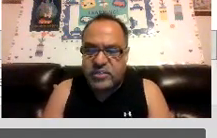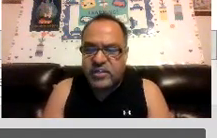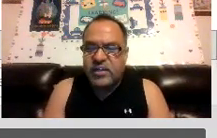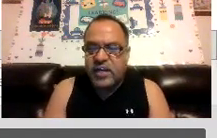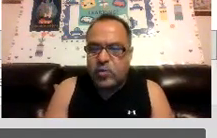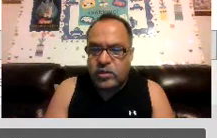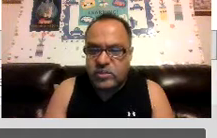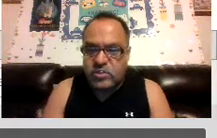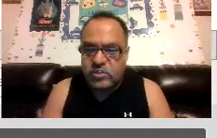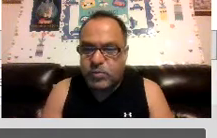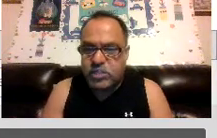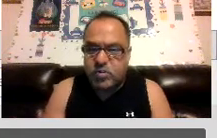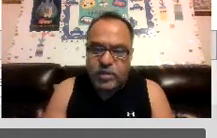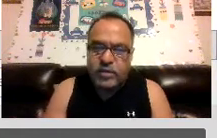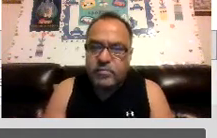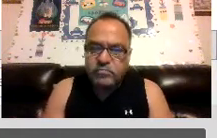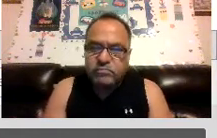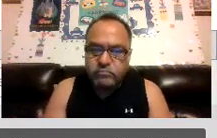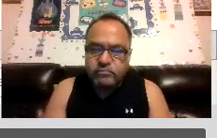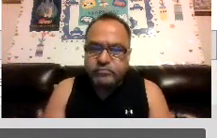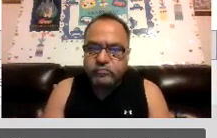I'm guessing that what could these stones possibly be?